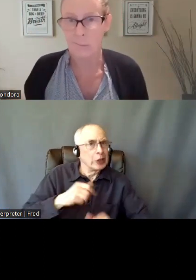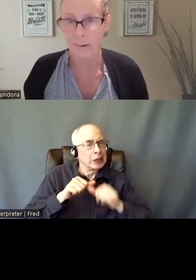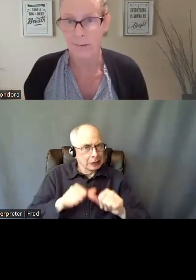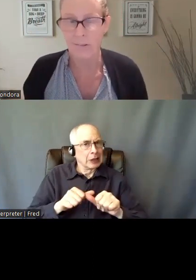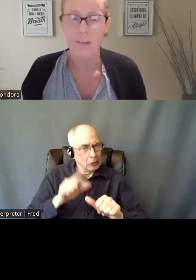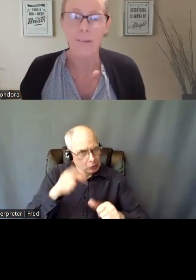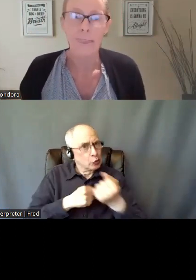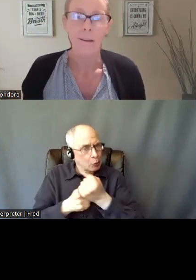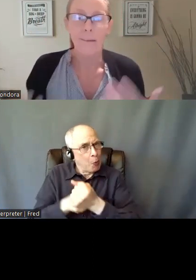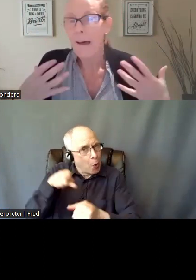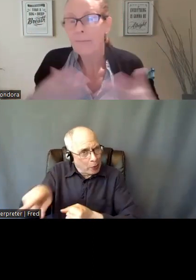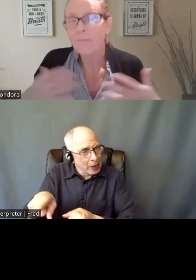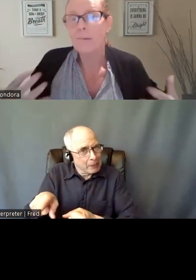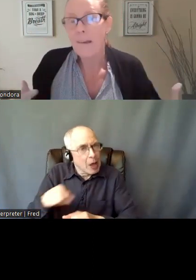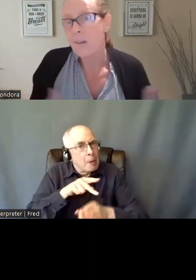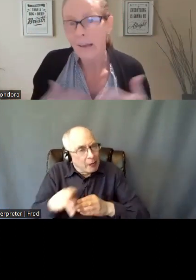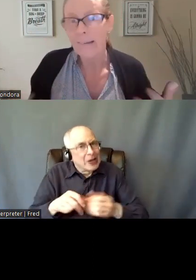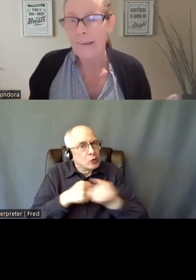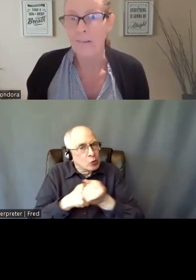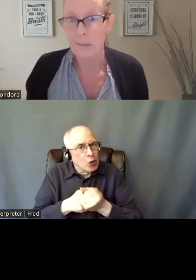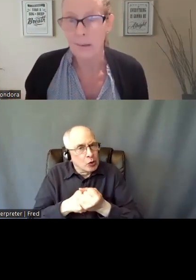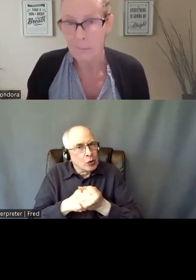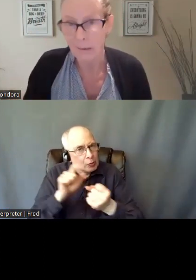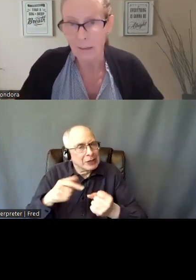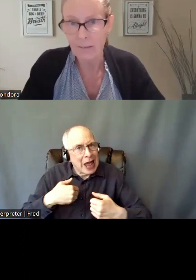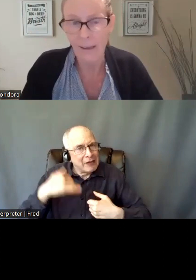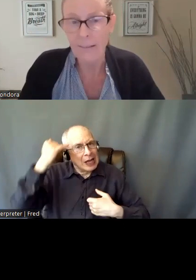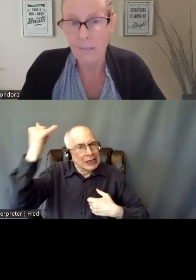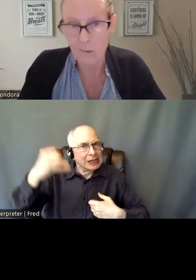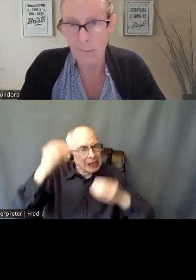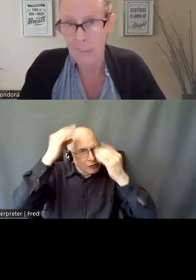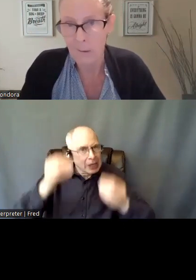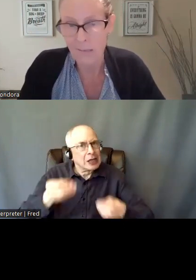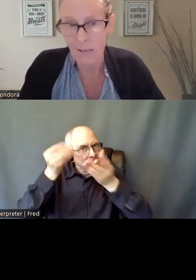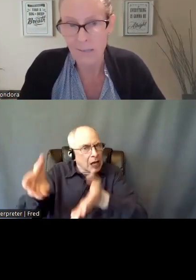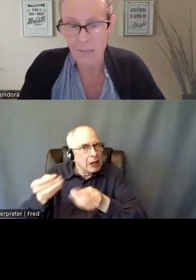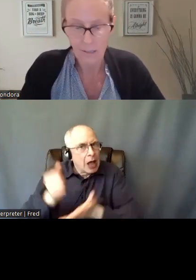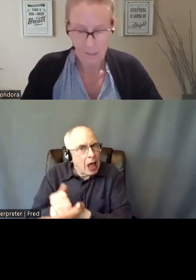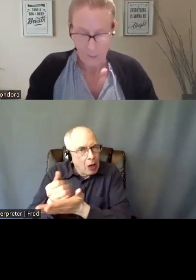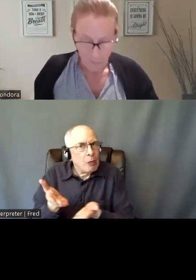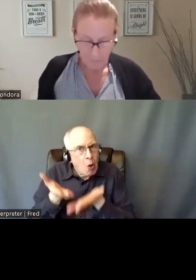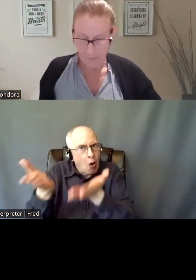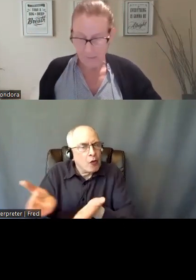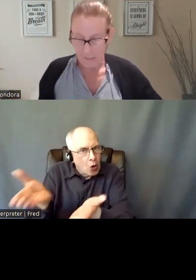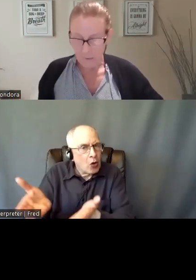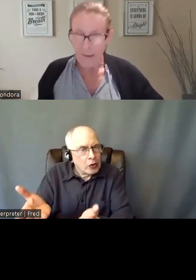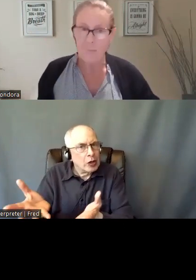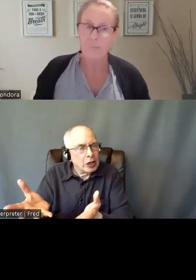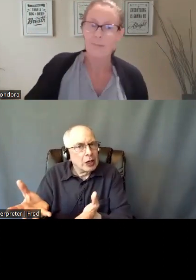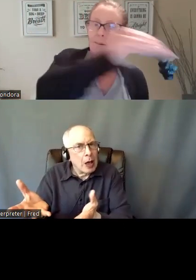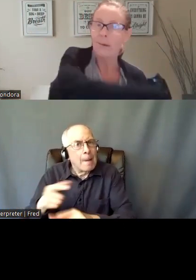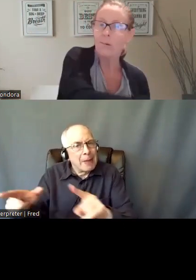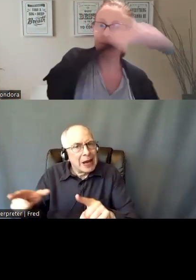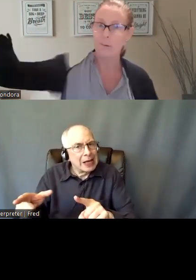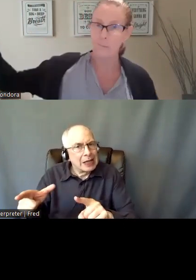professional supporters, to have information and ideas that we can bring to that decision-making process. But at the same